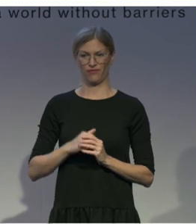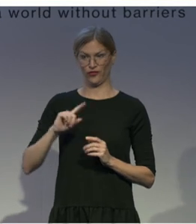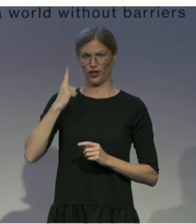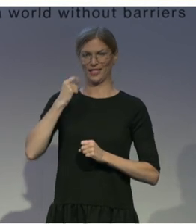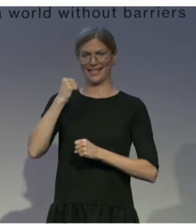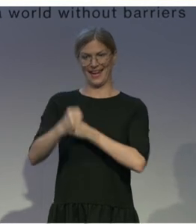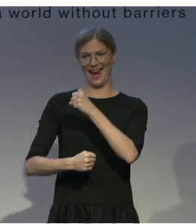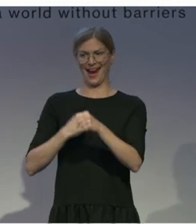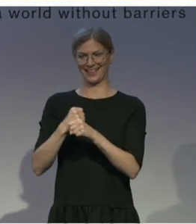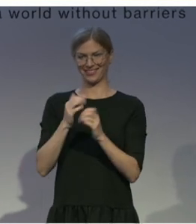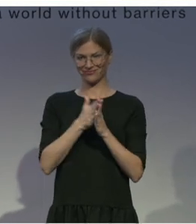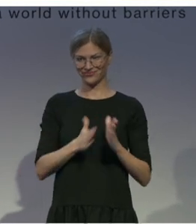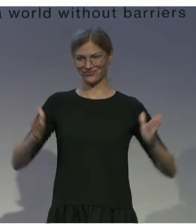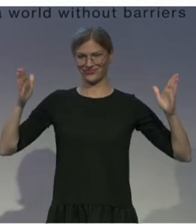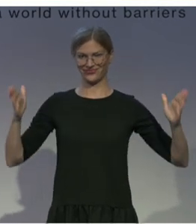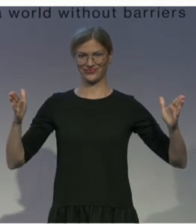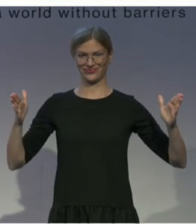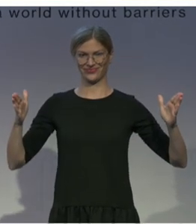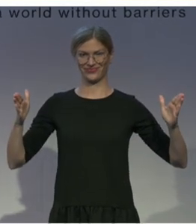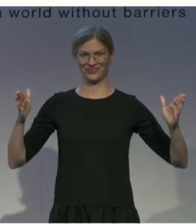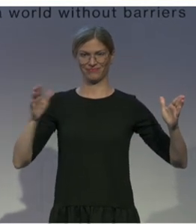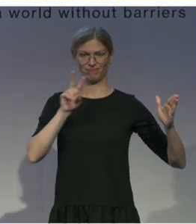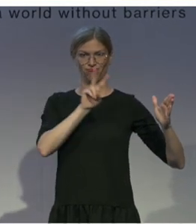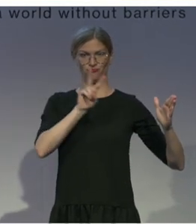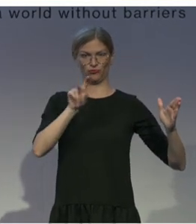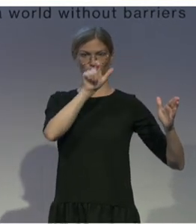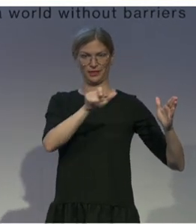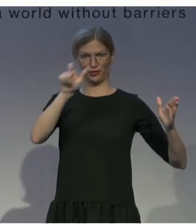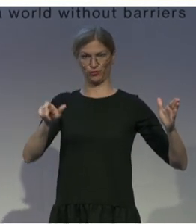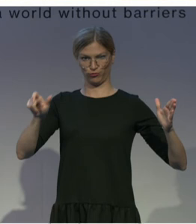22 commune disability representative and